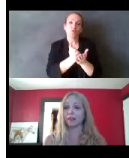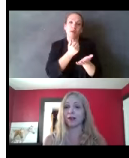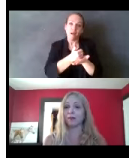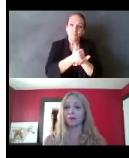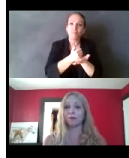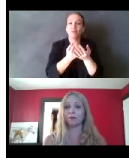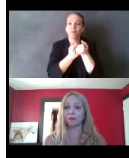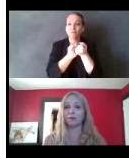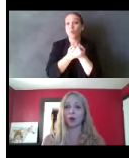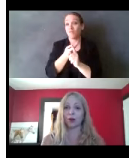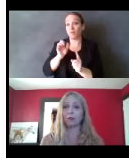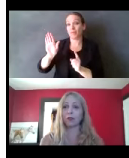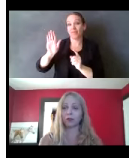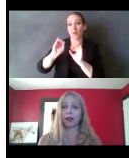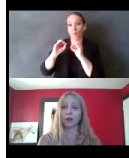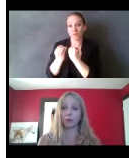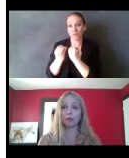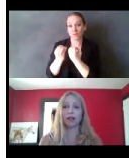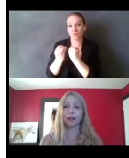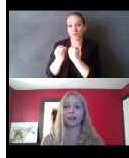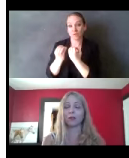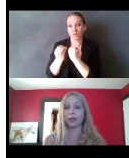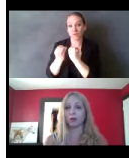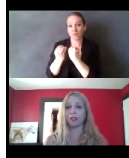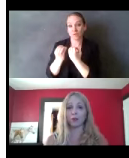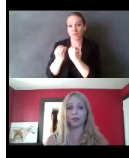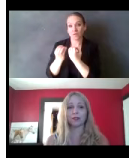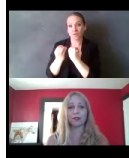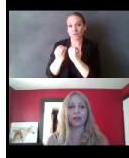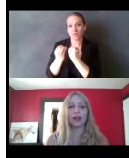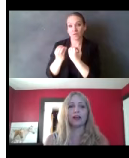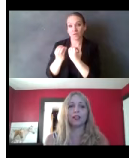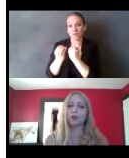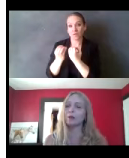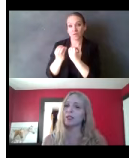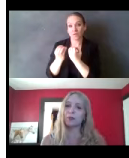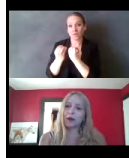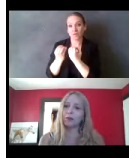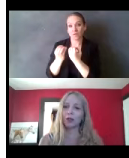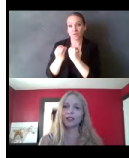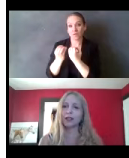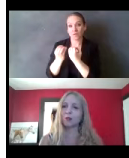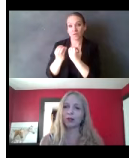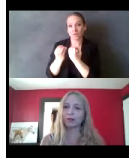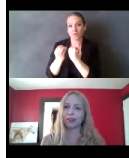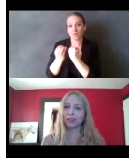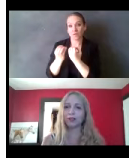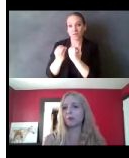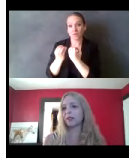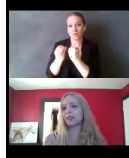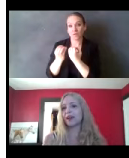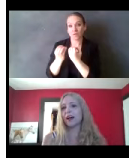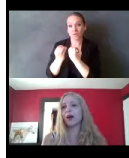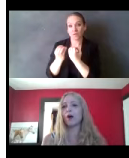that program and through the county website and the many resources. Treatment's becoming more acceptable. It